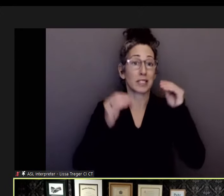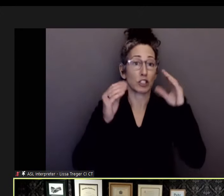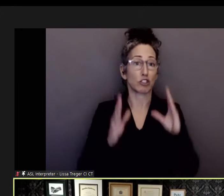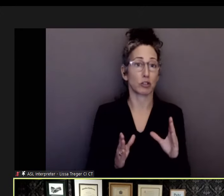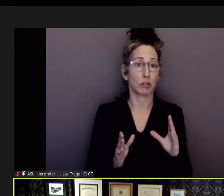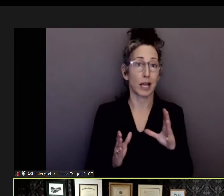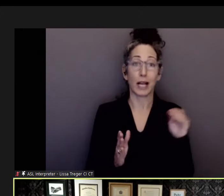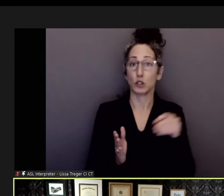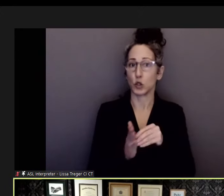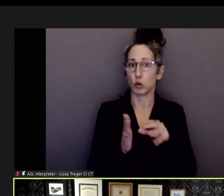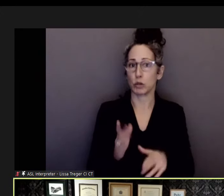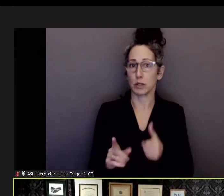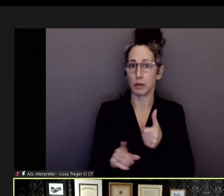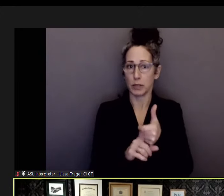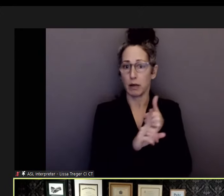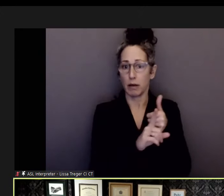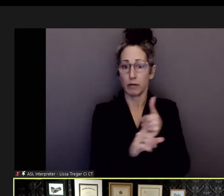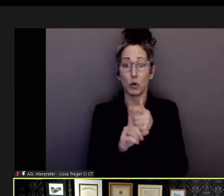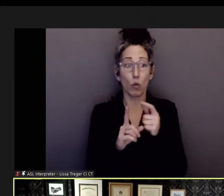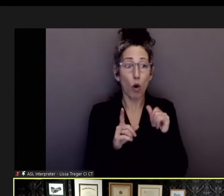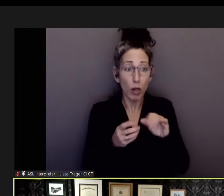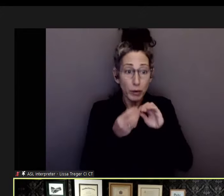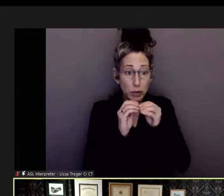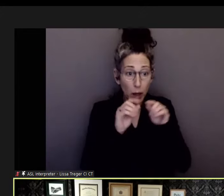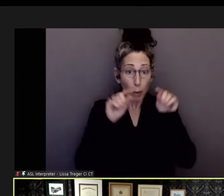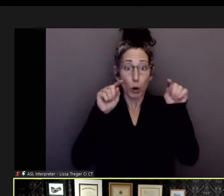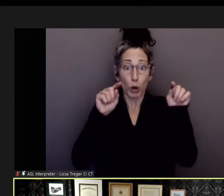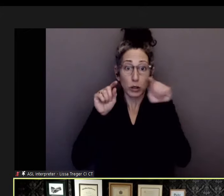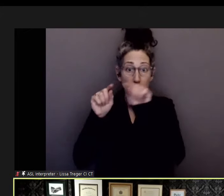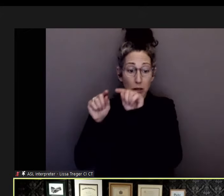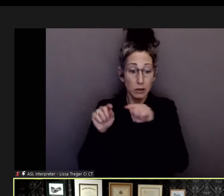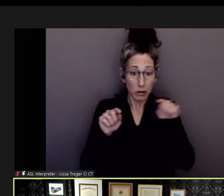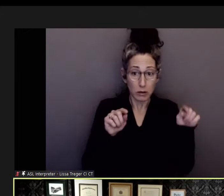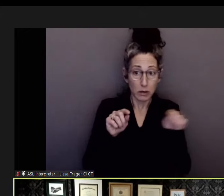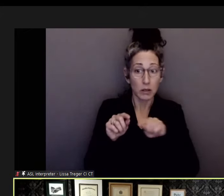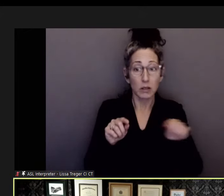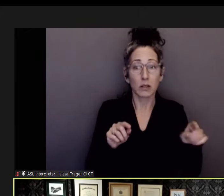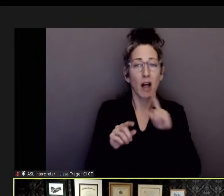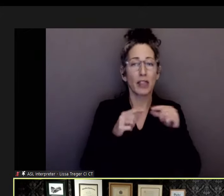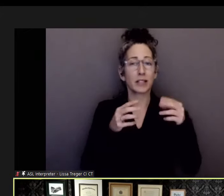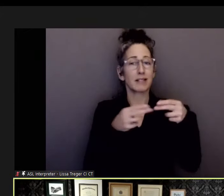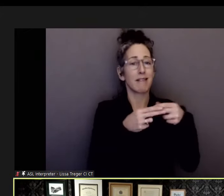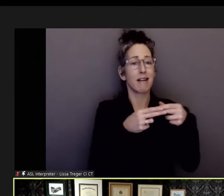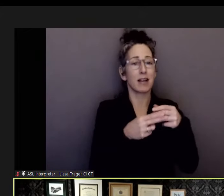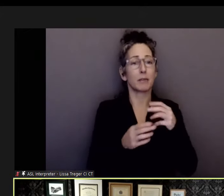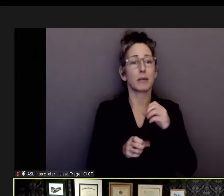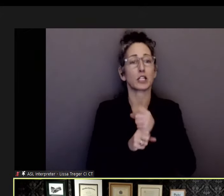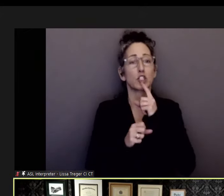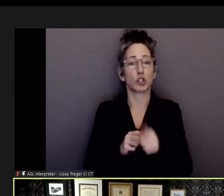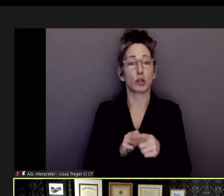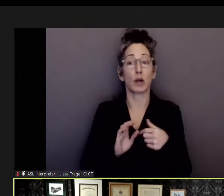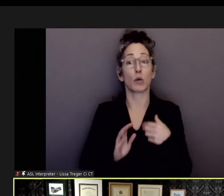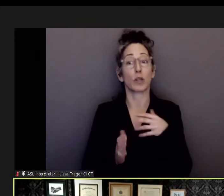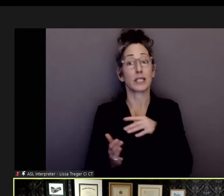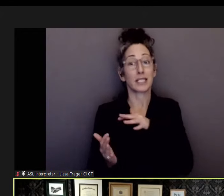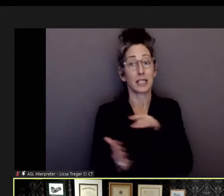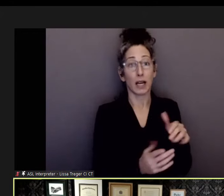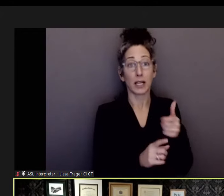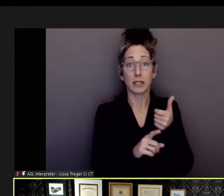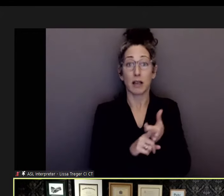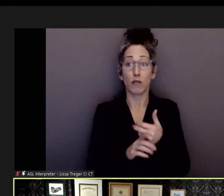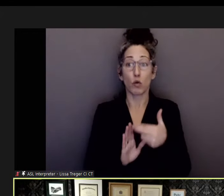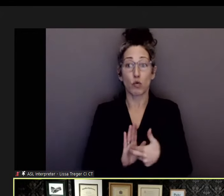students. This was very important because it was really key to make sure that the study represented the people who were